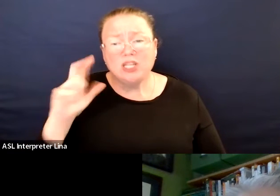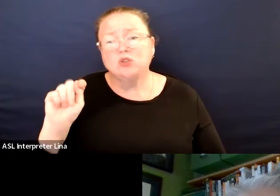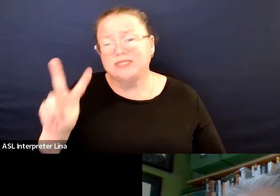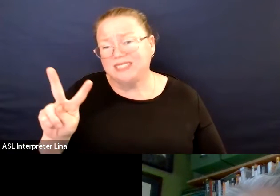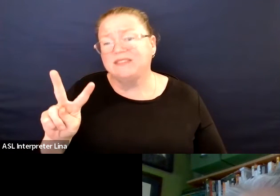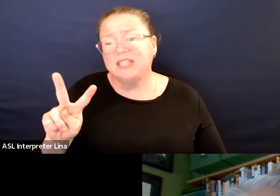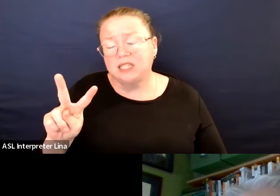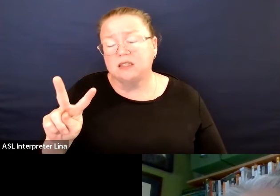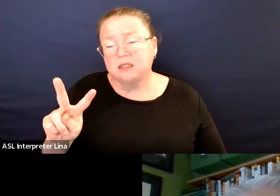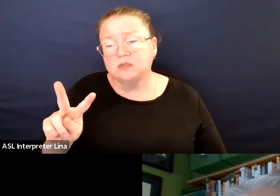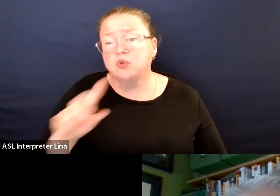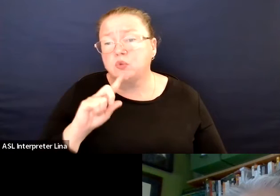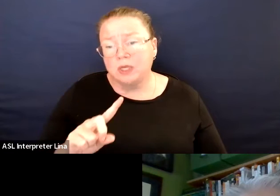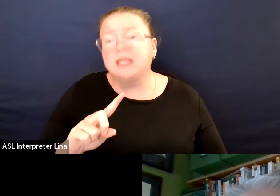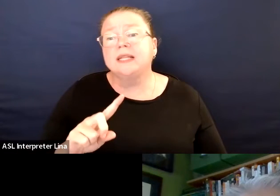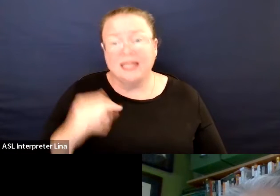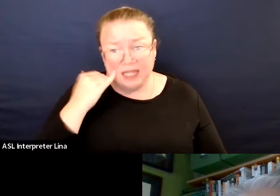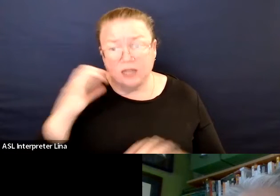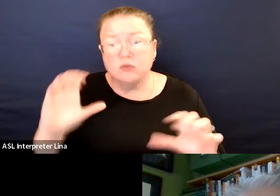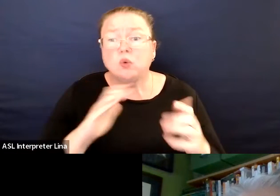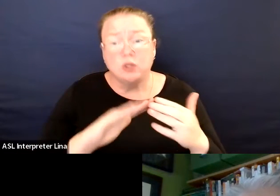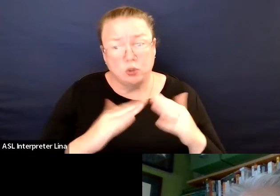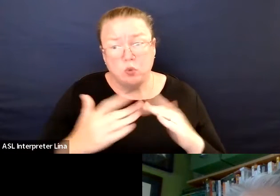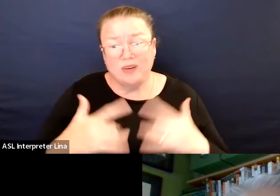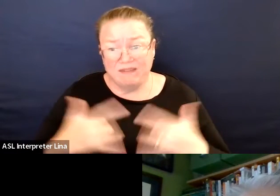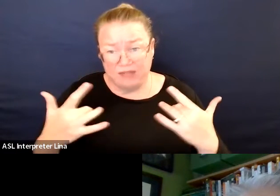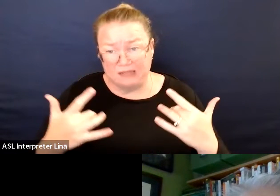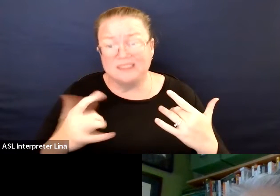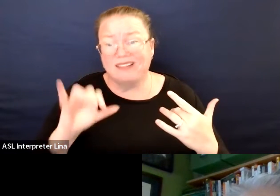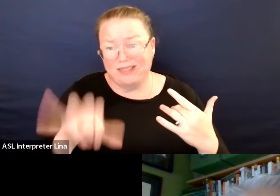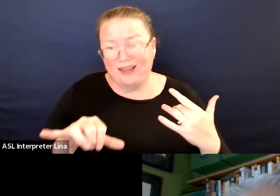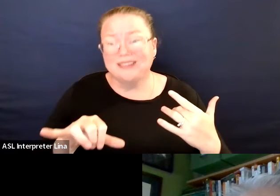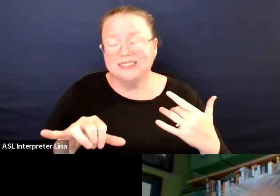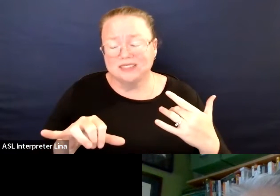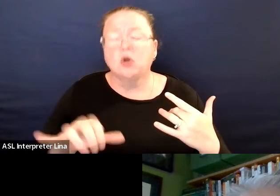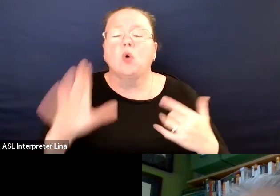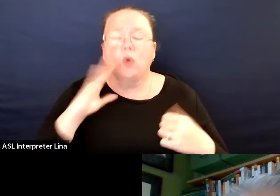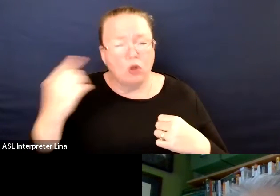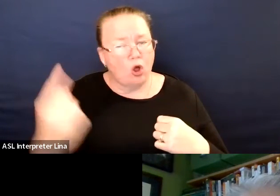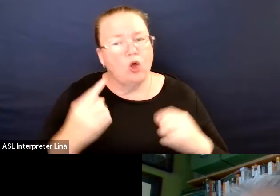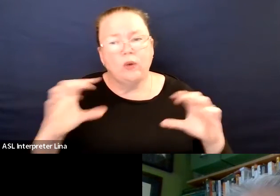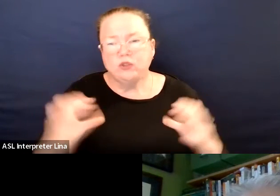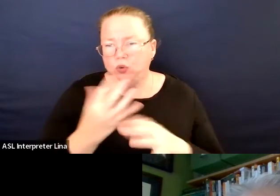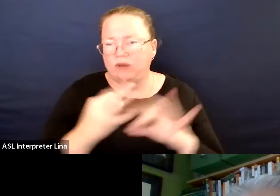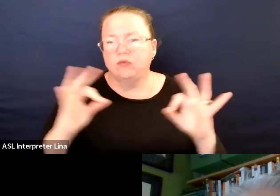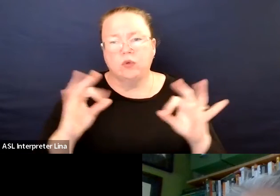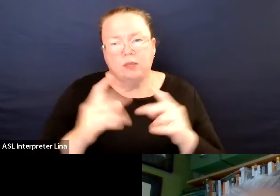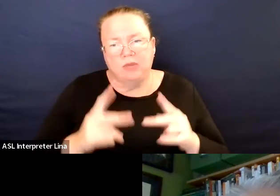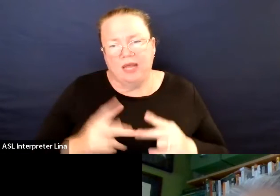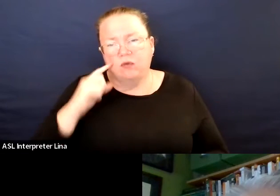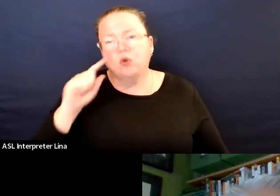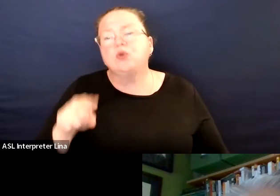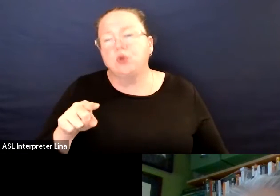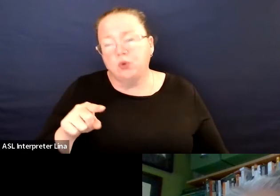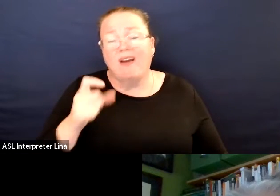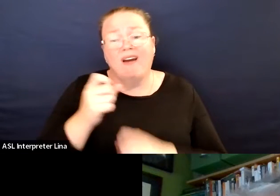television, especially if they're doing community events, things like that. We'll always do a free spot for you.